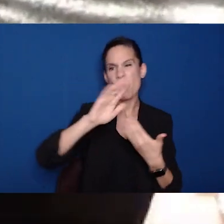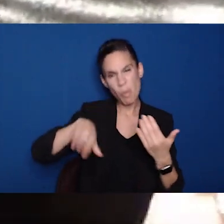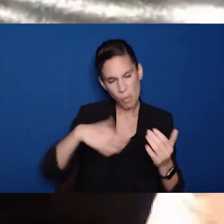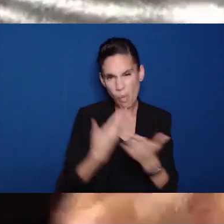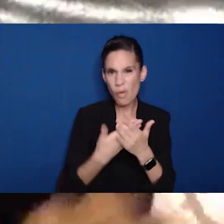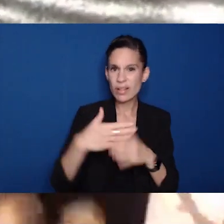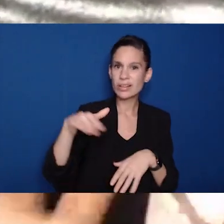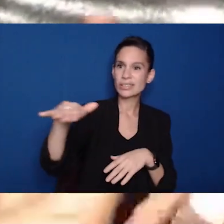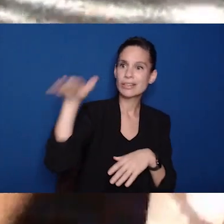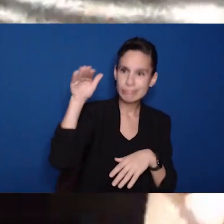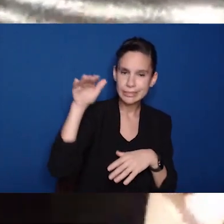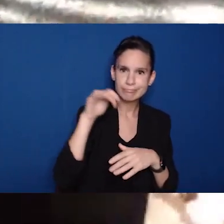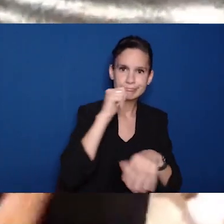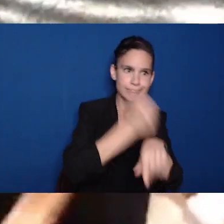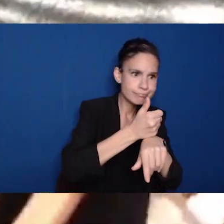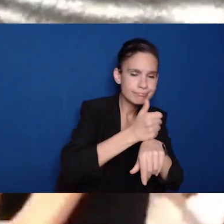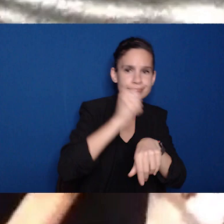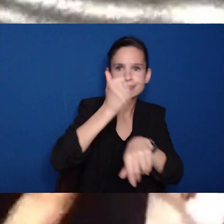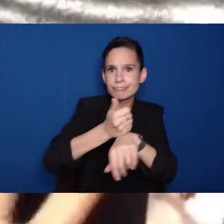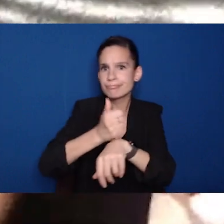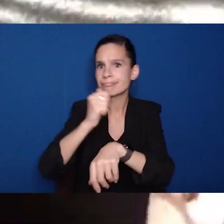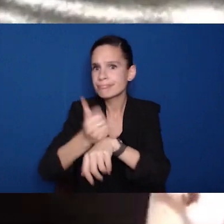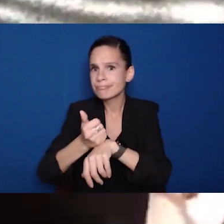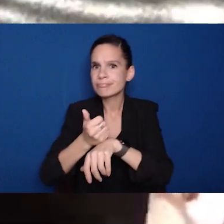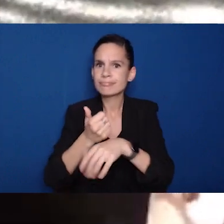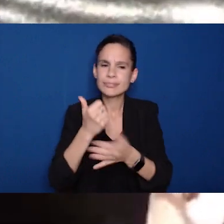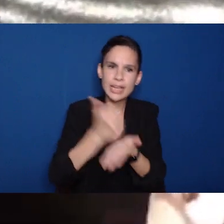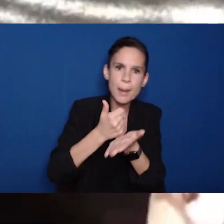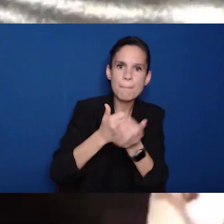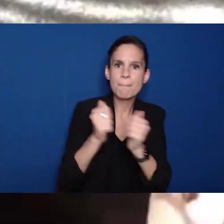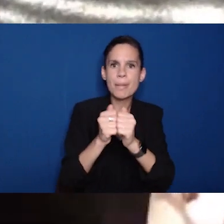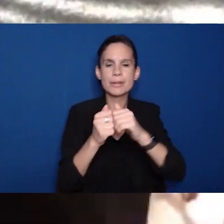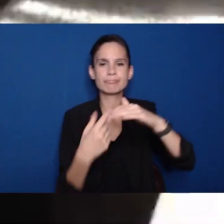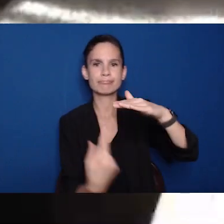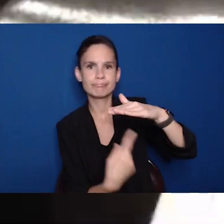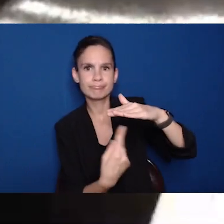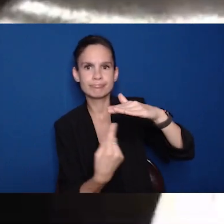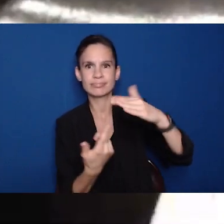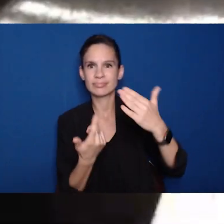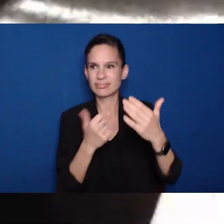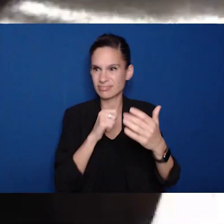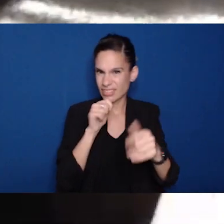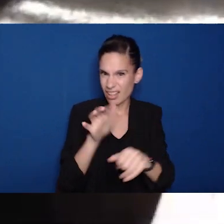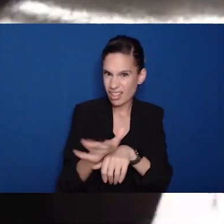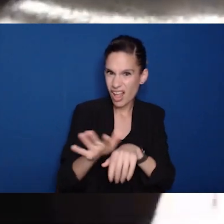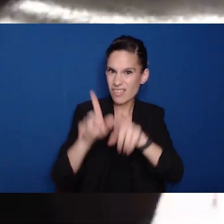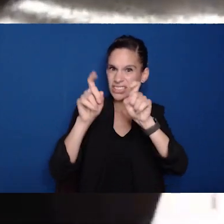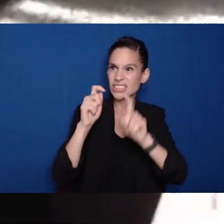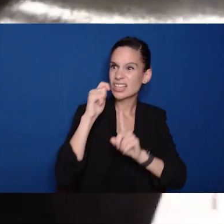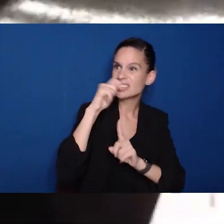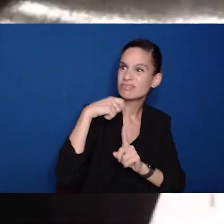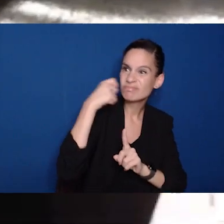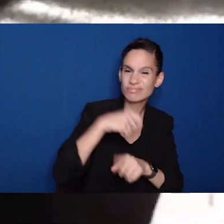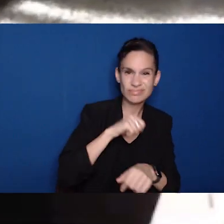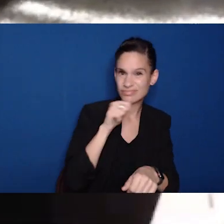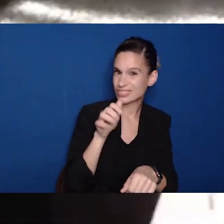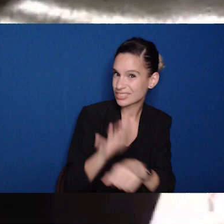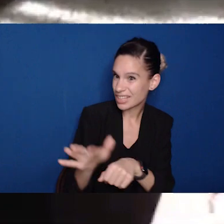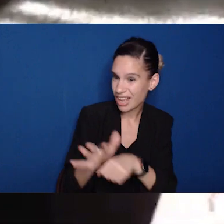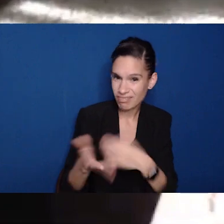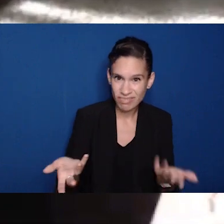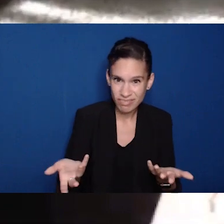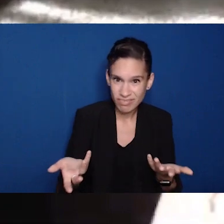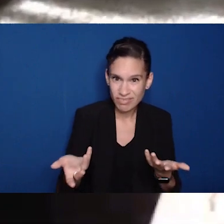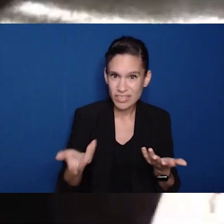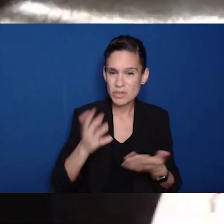the country to cater to quarantine, to a quarantine situation. We do not have enough testing kits to test everybody. It's just